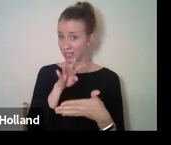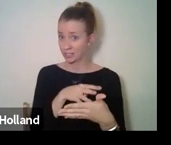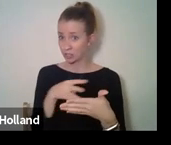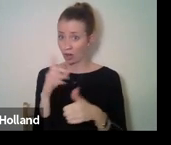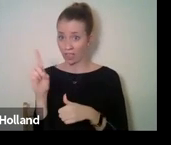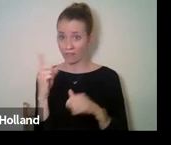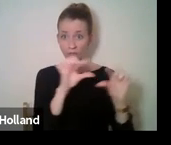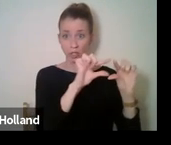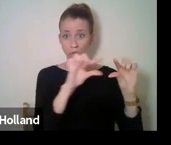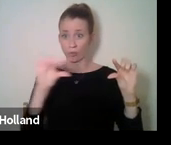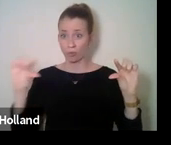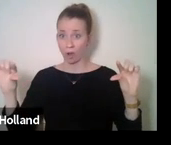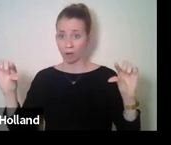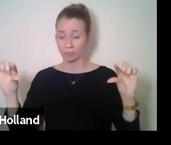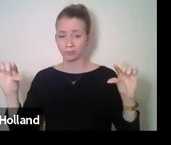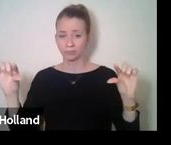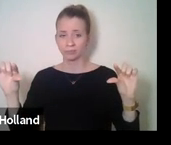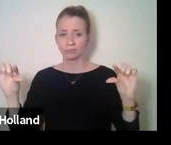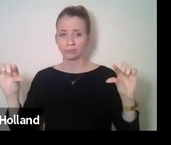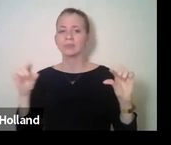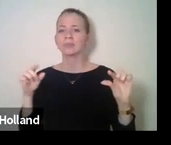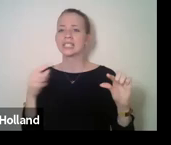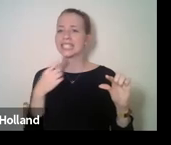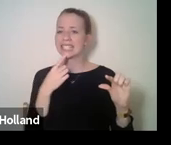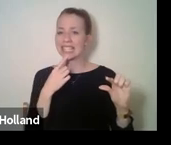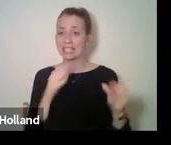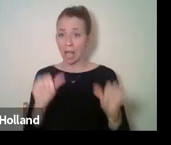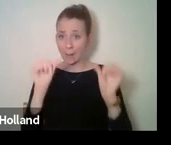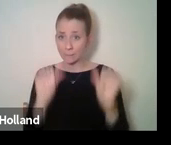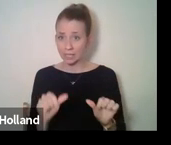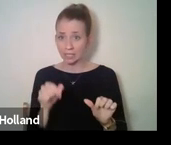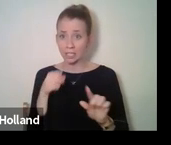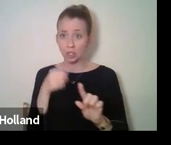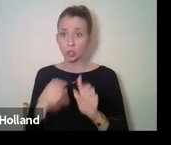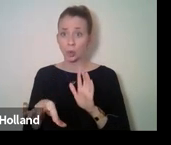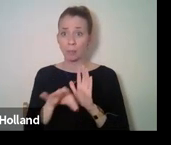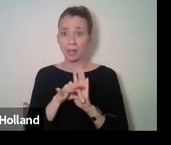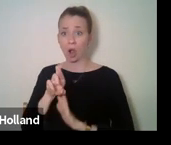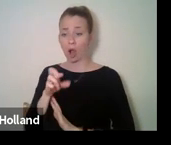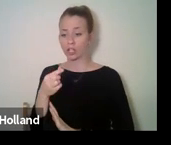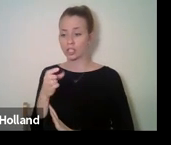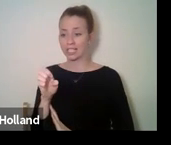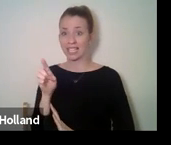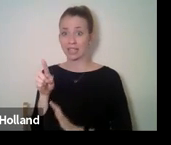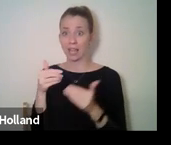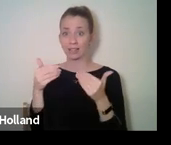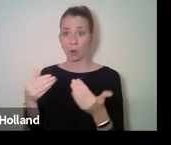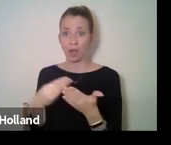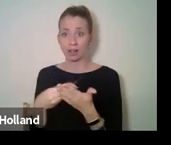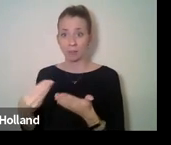row, you have the ability to choose to have RG&E purchase electricity for